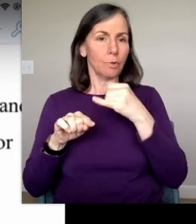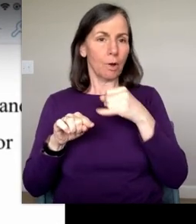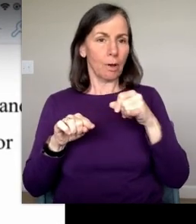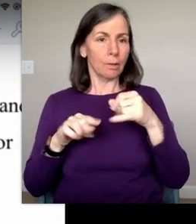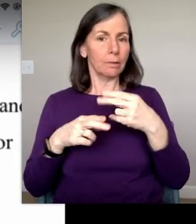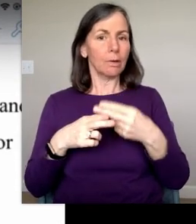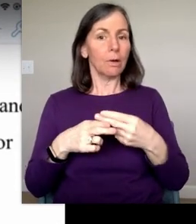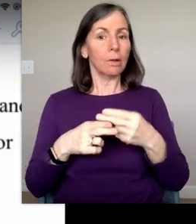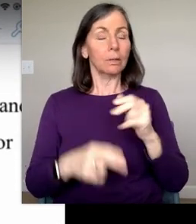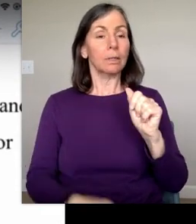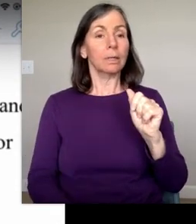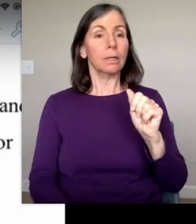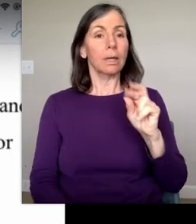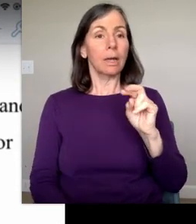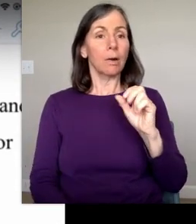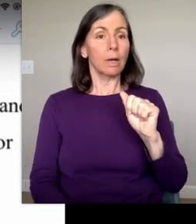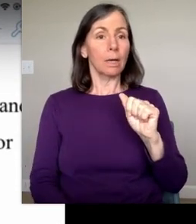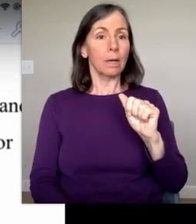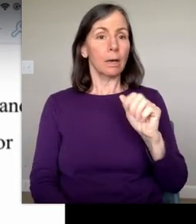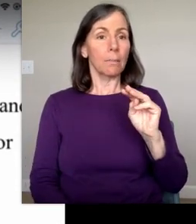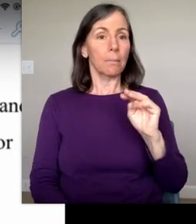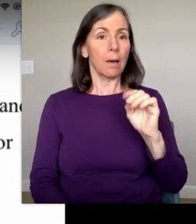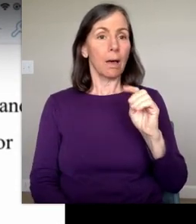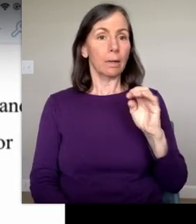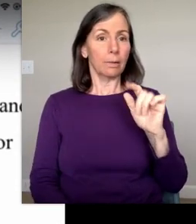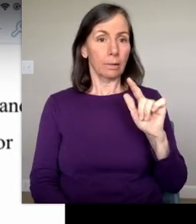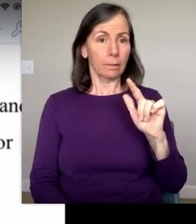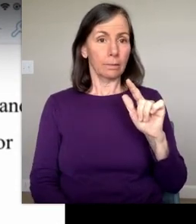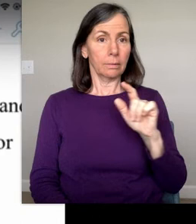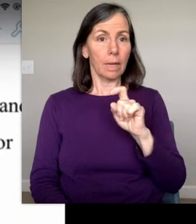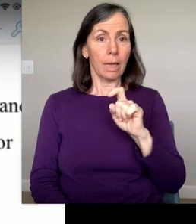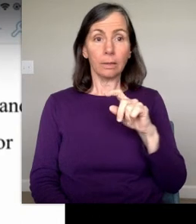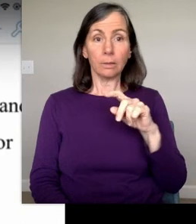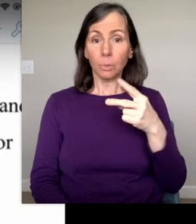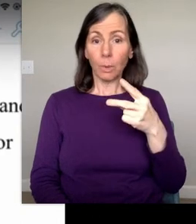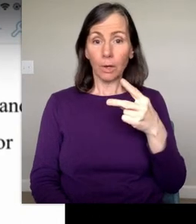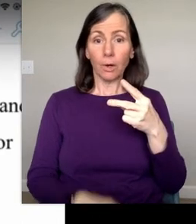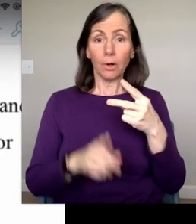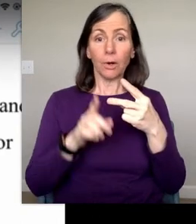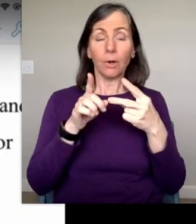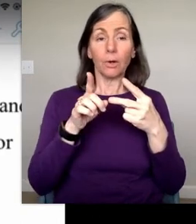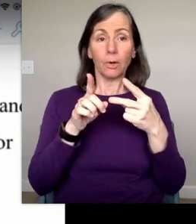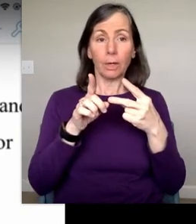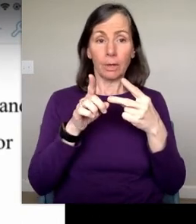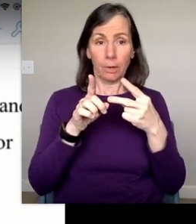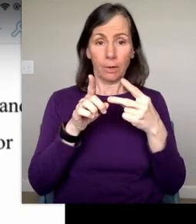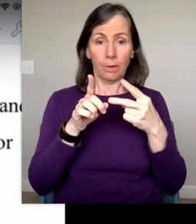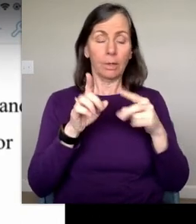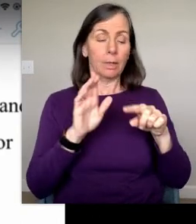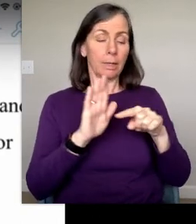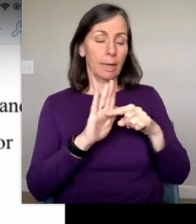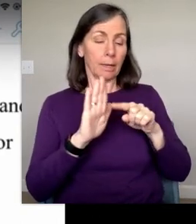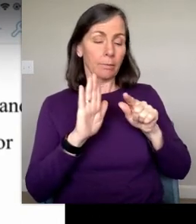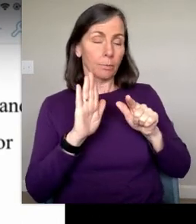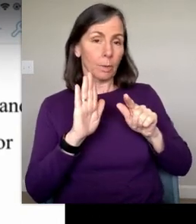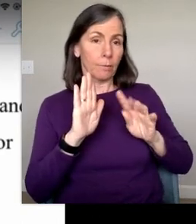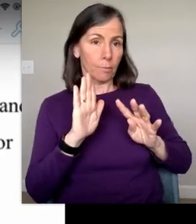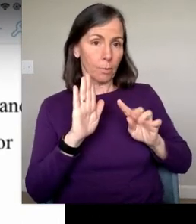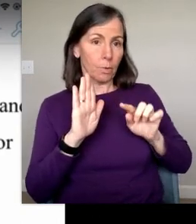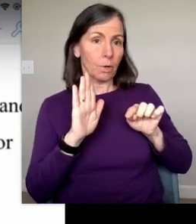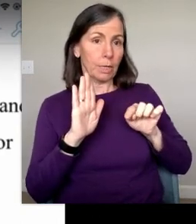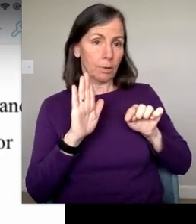X squared goes in the first box, and negative 24 goes in the last box.